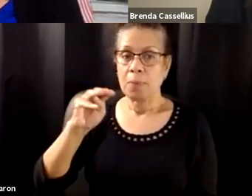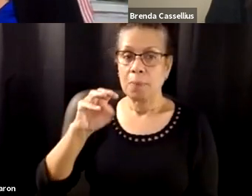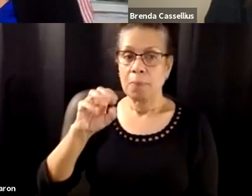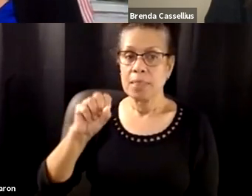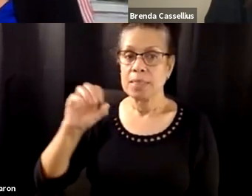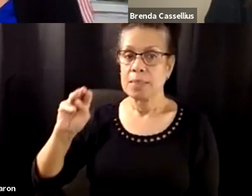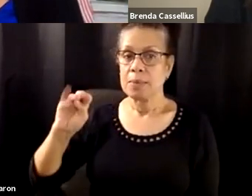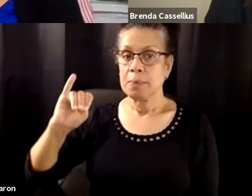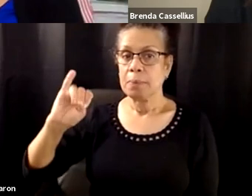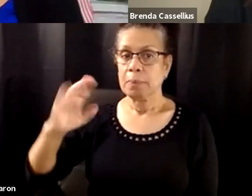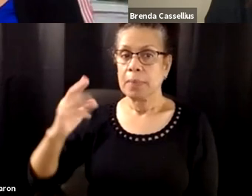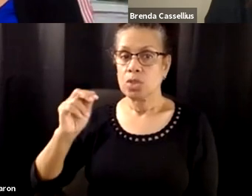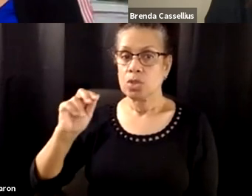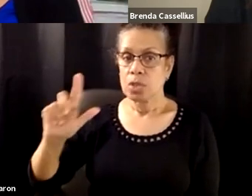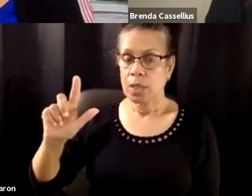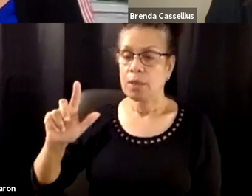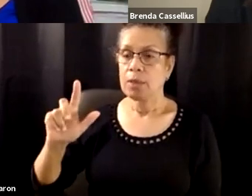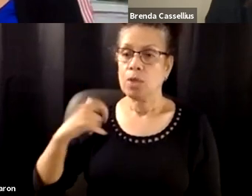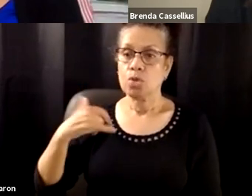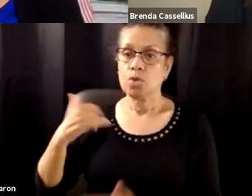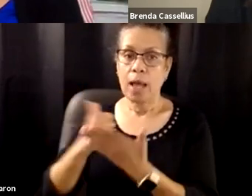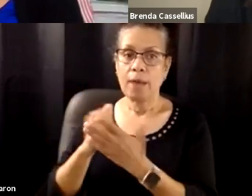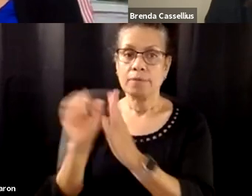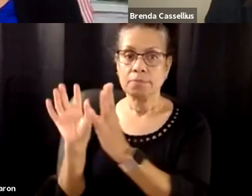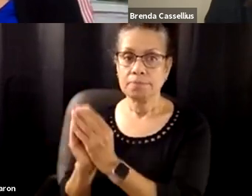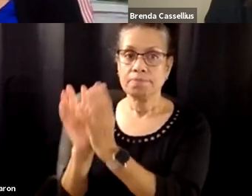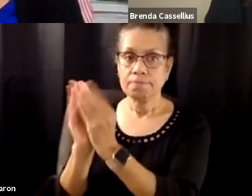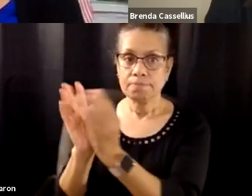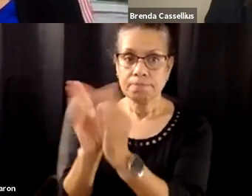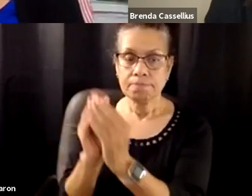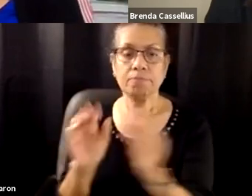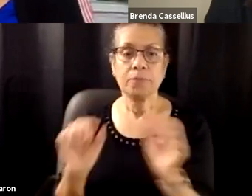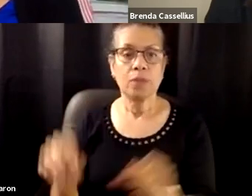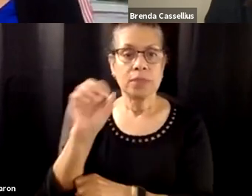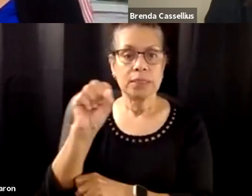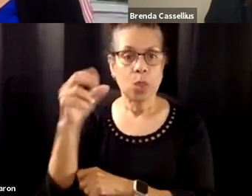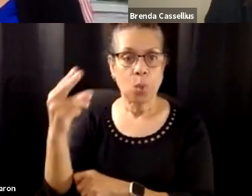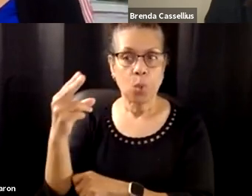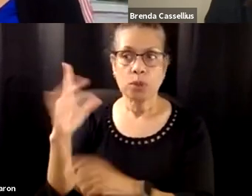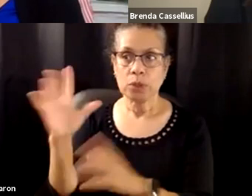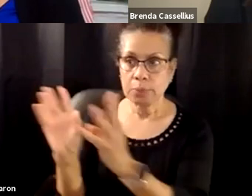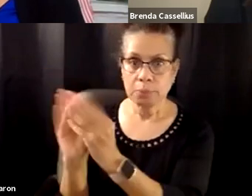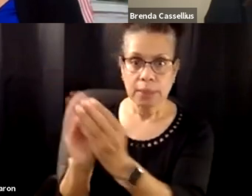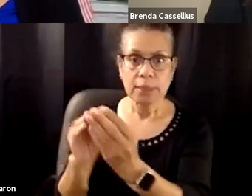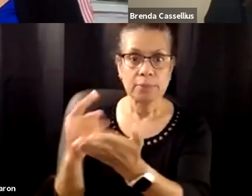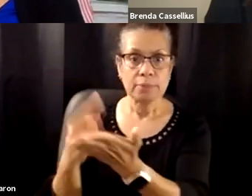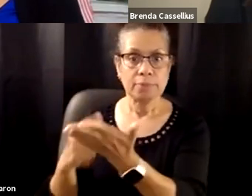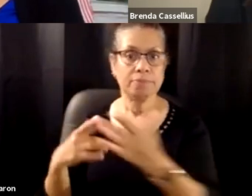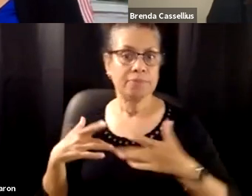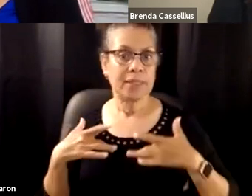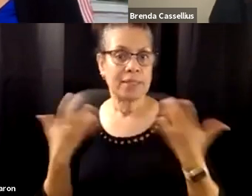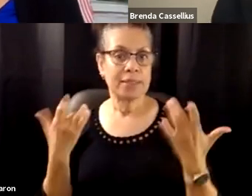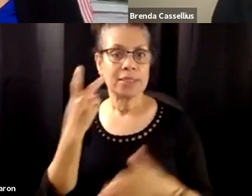work uh to convene multiple groups of stakeholders and um excited to be able to move forward with this